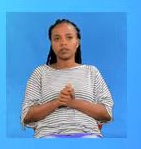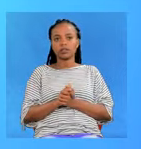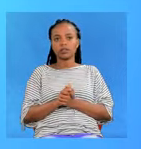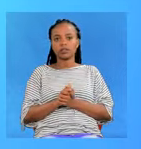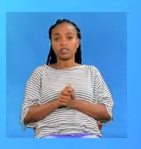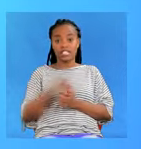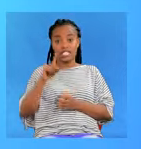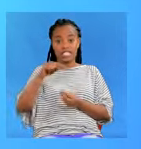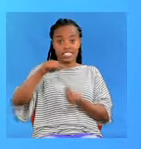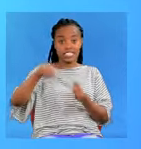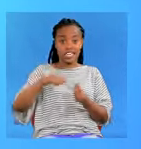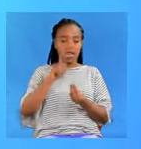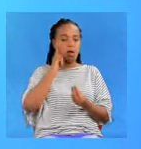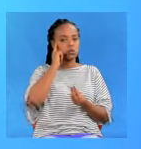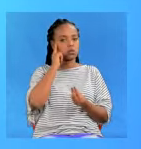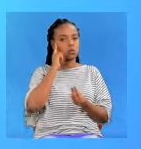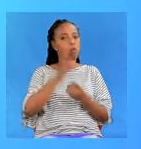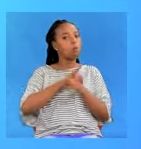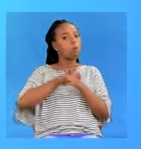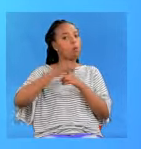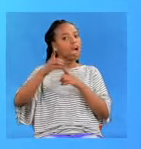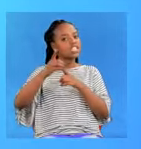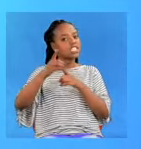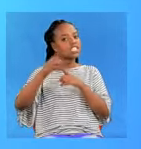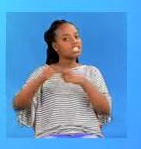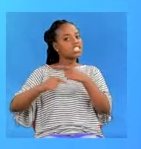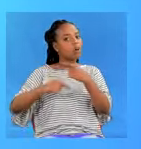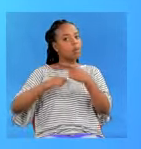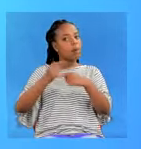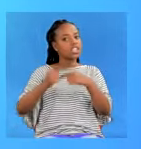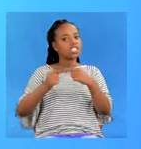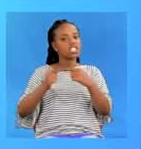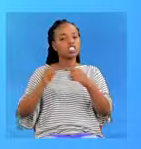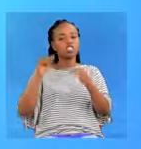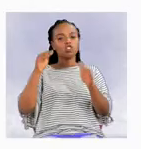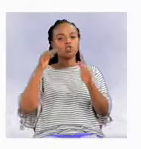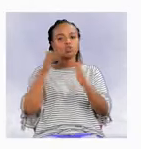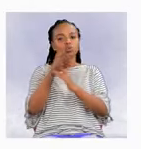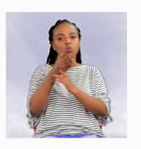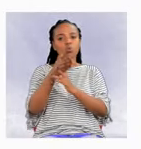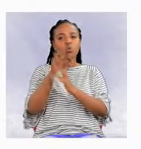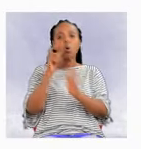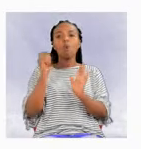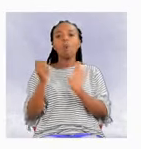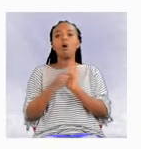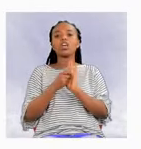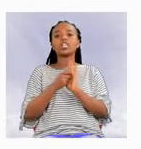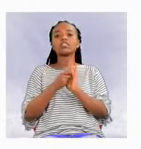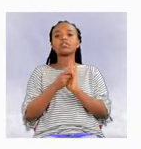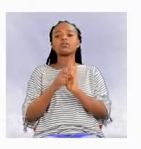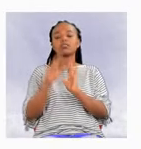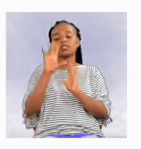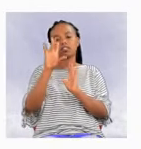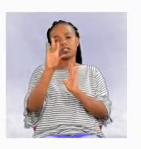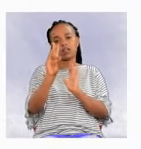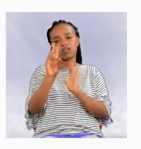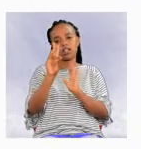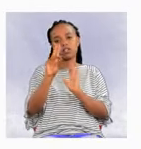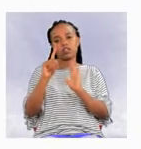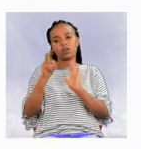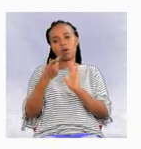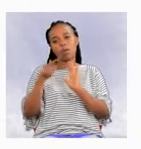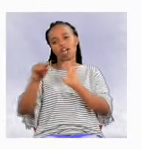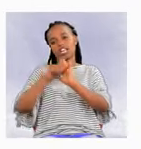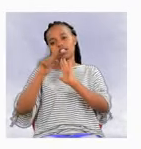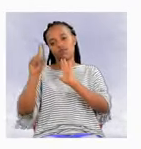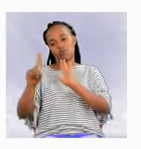this circle, let's assume it passes through the point 7, negative